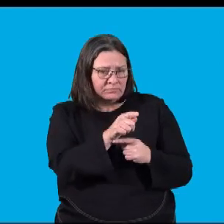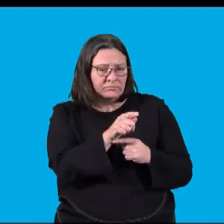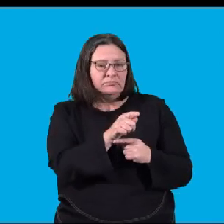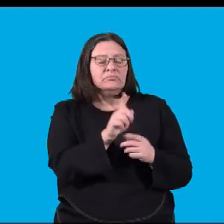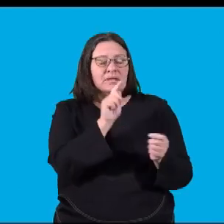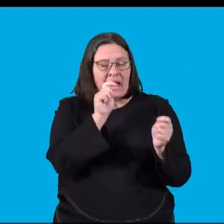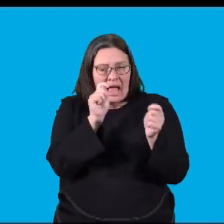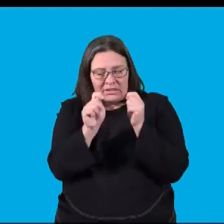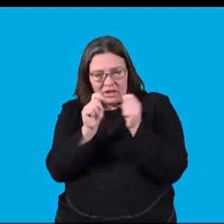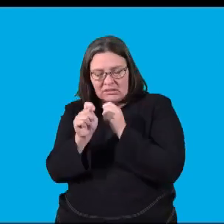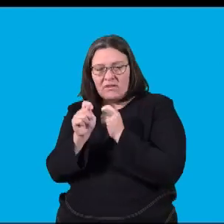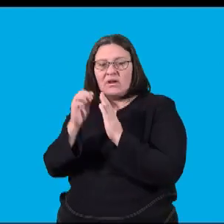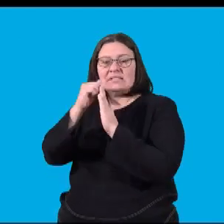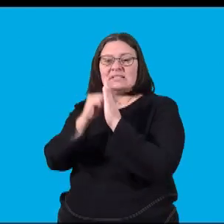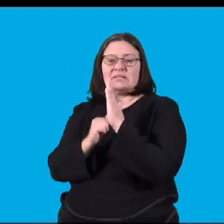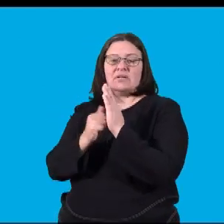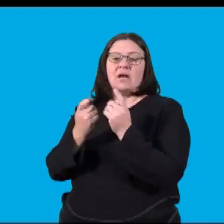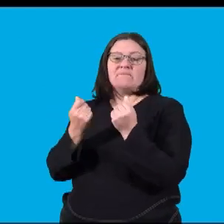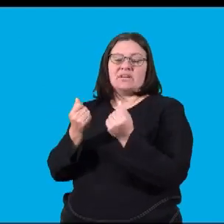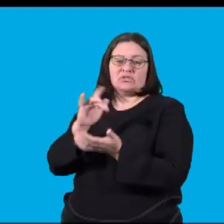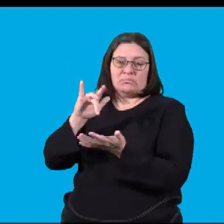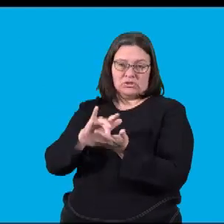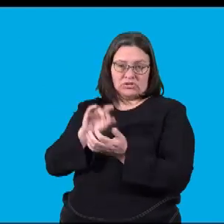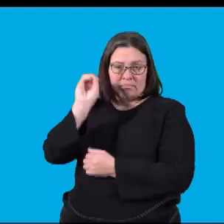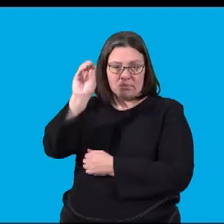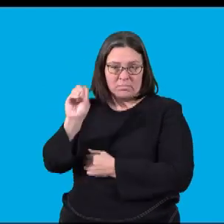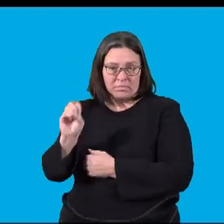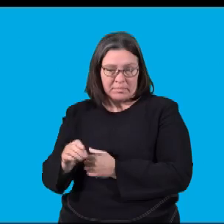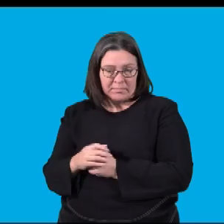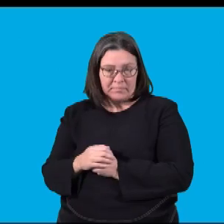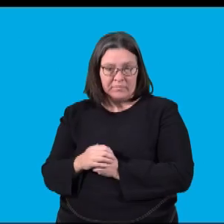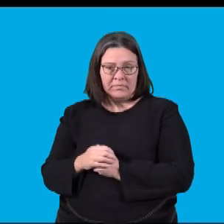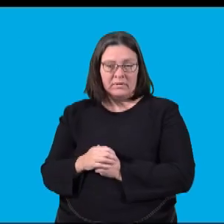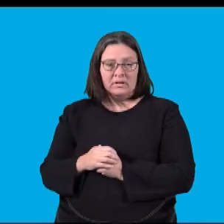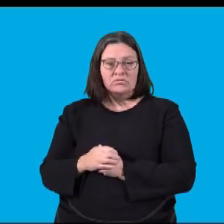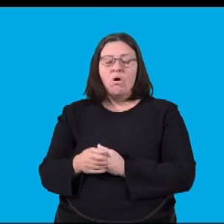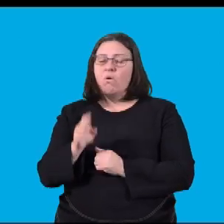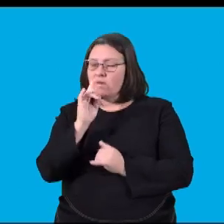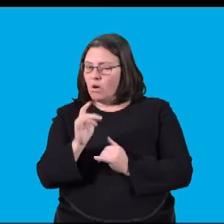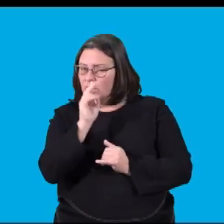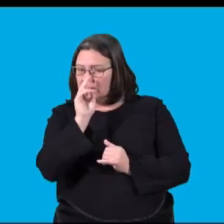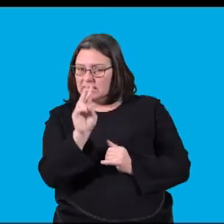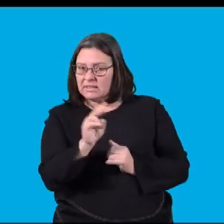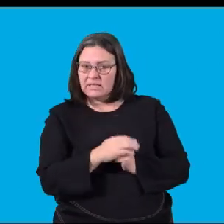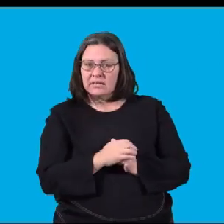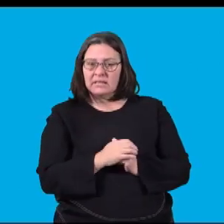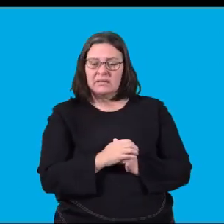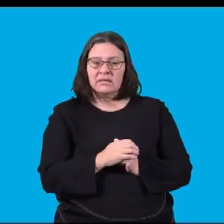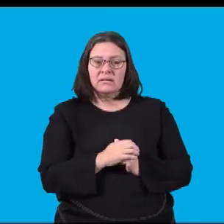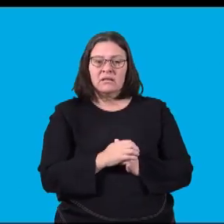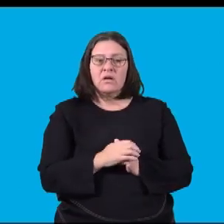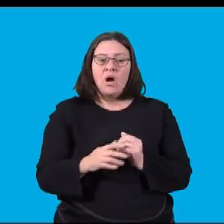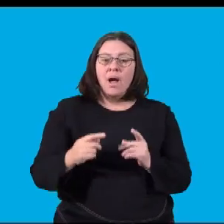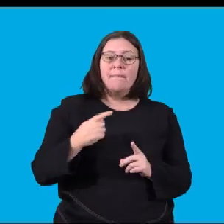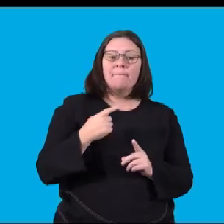still now be adjusted to the statement of financial position. So we will see if we have